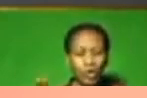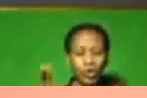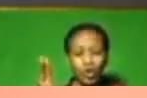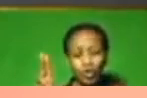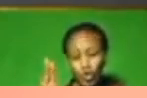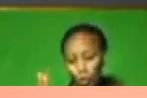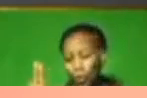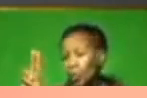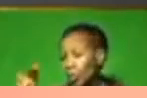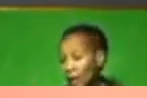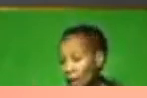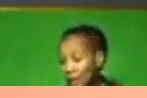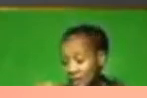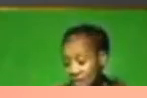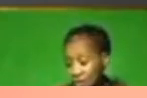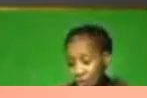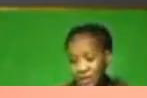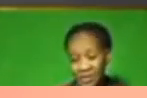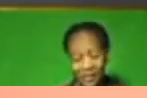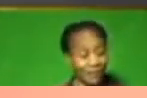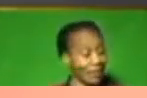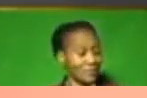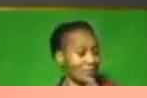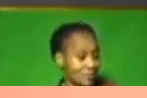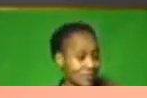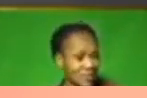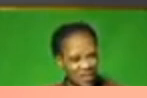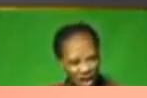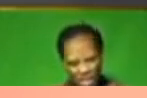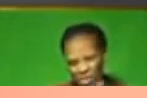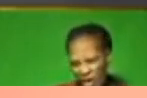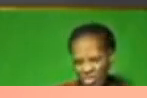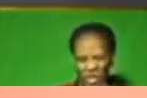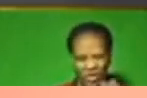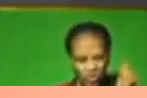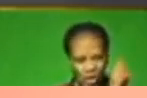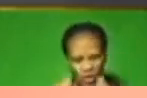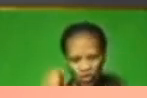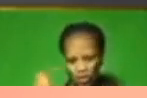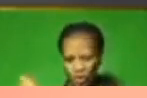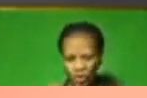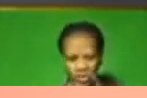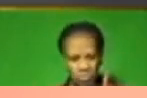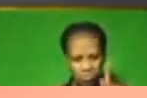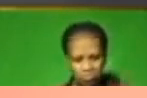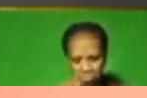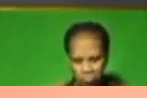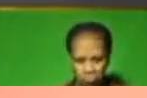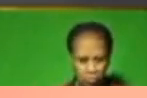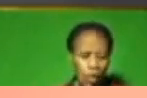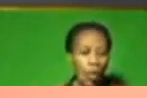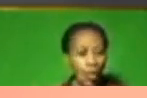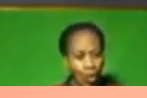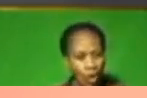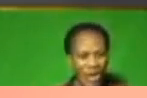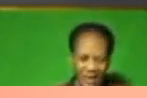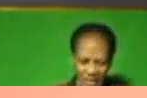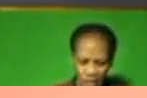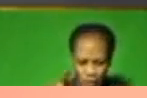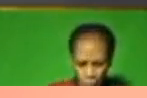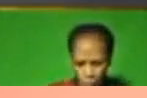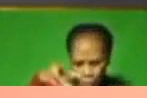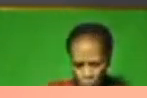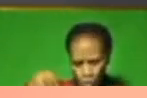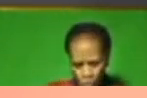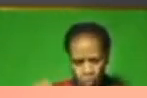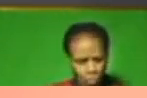United Nations Security Council and other multilateral institutions to make them a lot more representative than they are